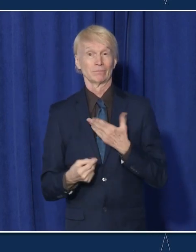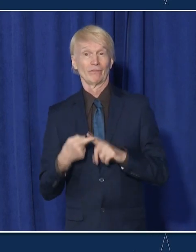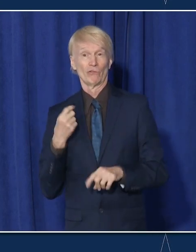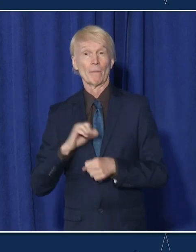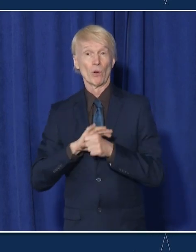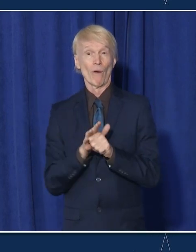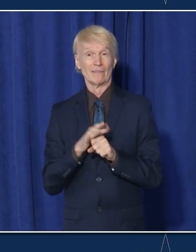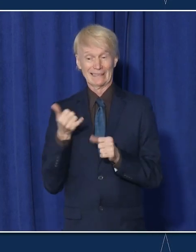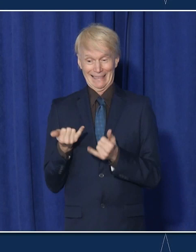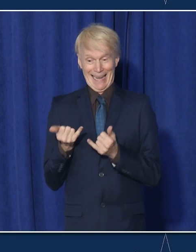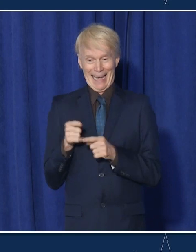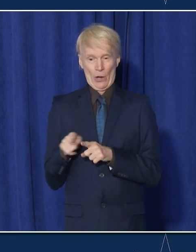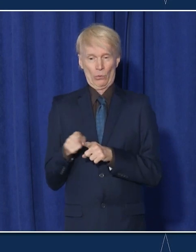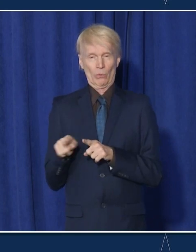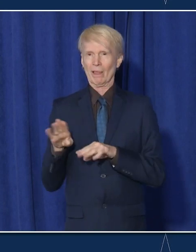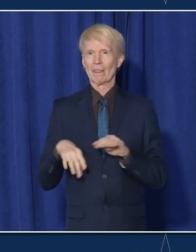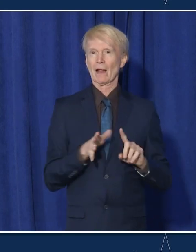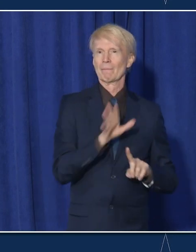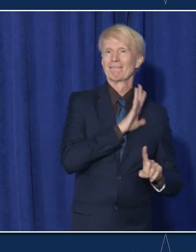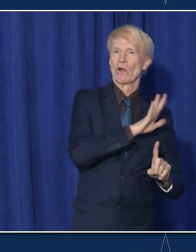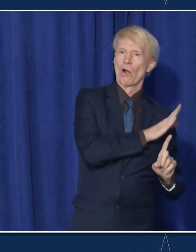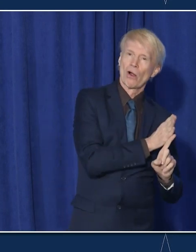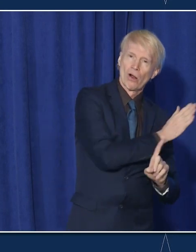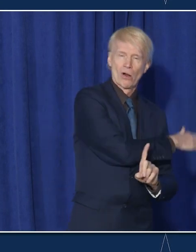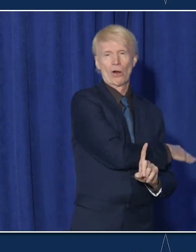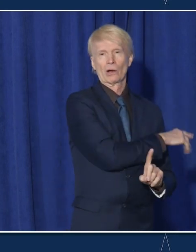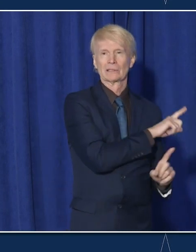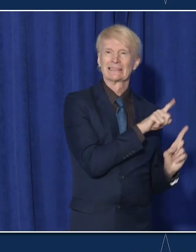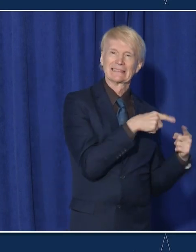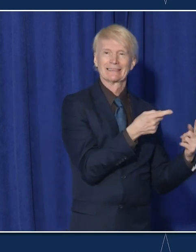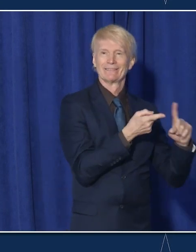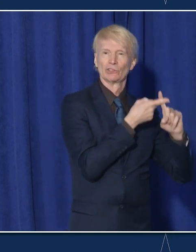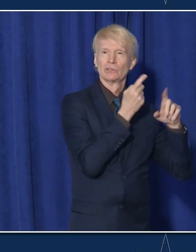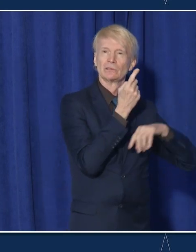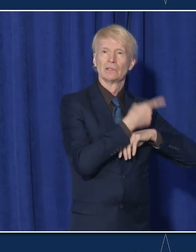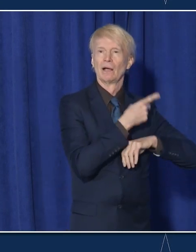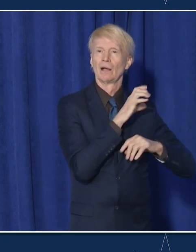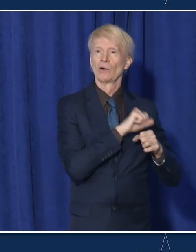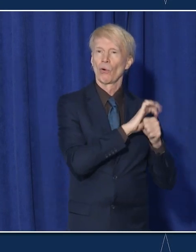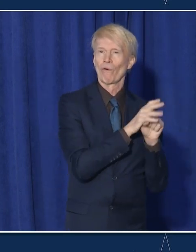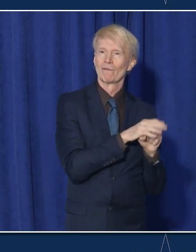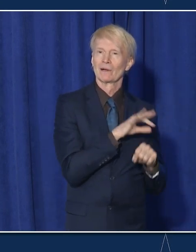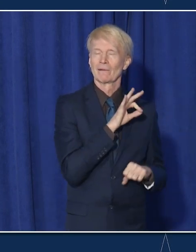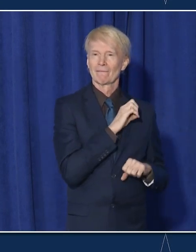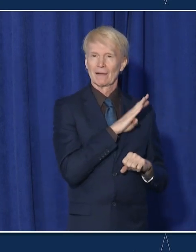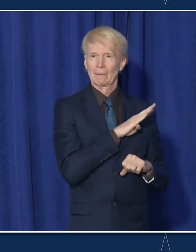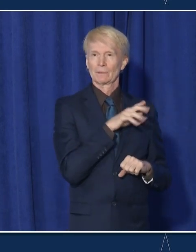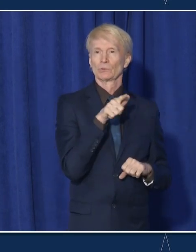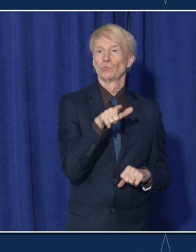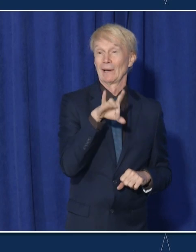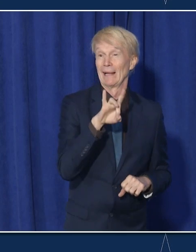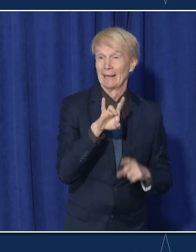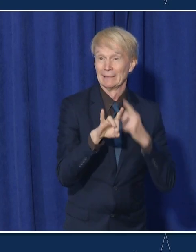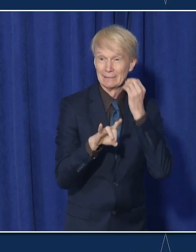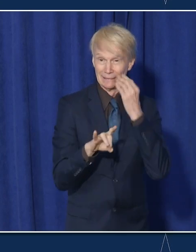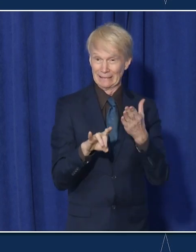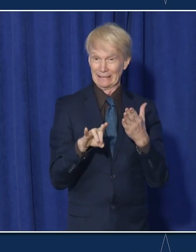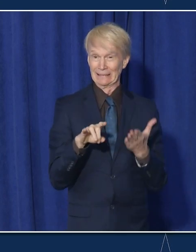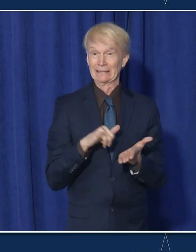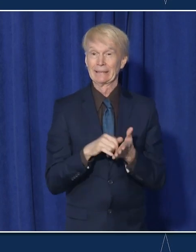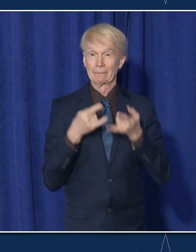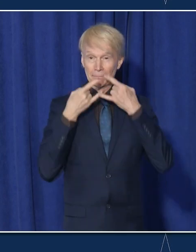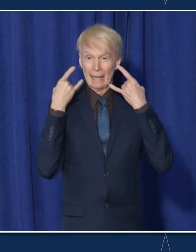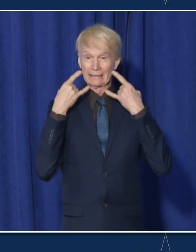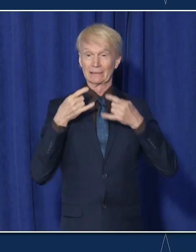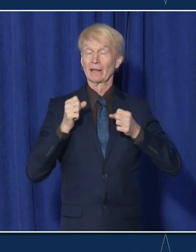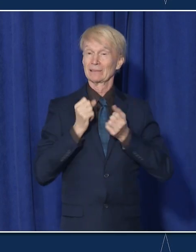than we have ever had since COVID hit the city. February 28th, which happened to be when we lifted the mask requirement,